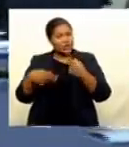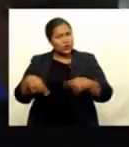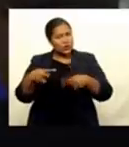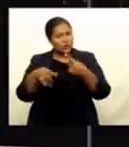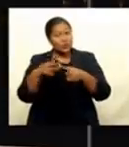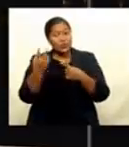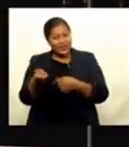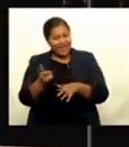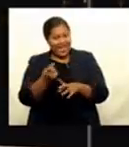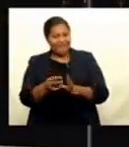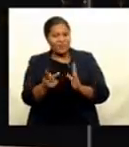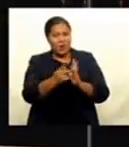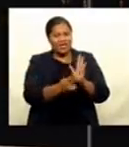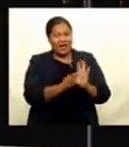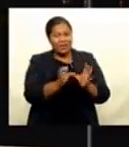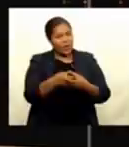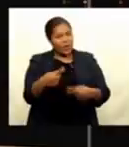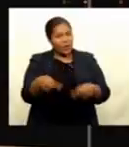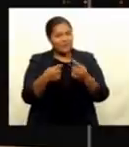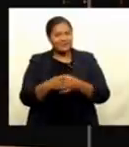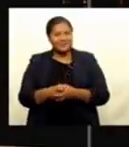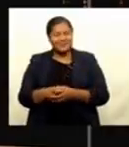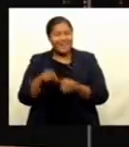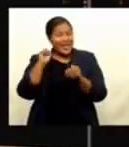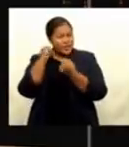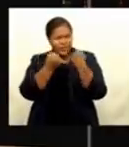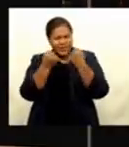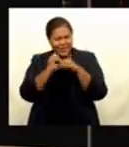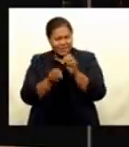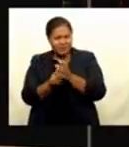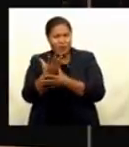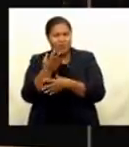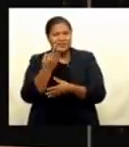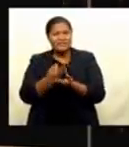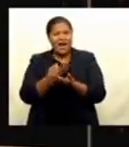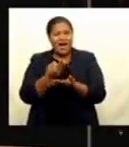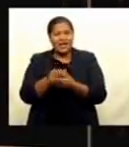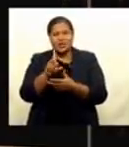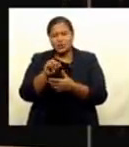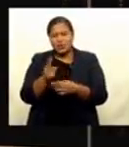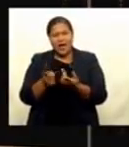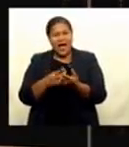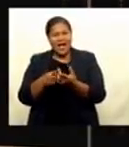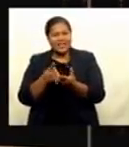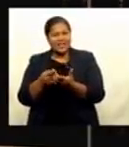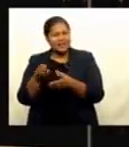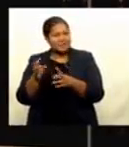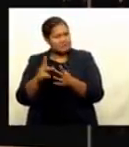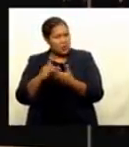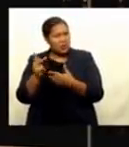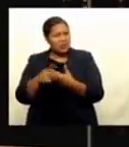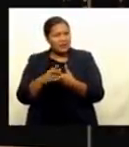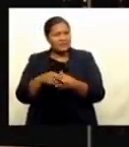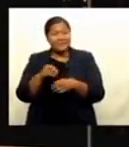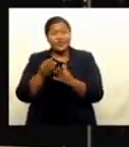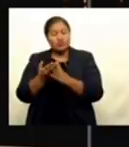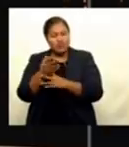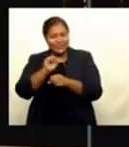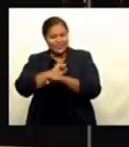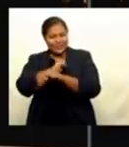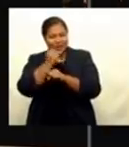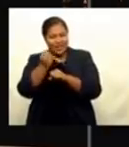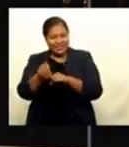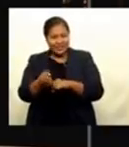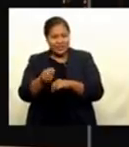political parties. The Sugarcane Growers Fund is undertaking various reforms, including strengthening its governance and policies